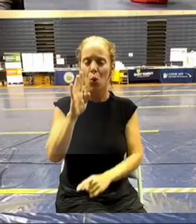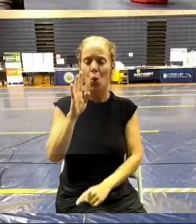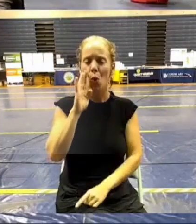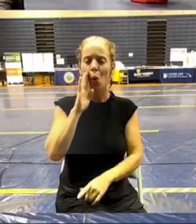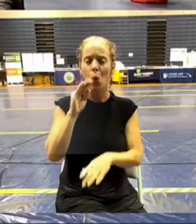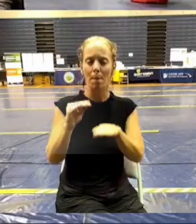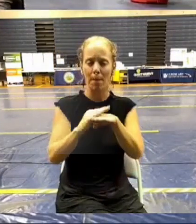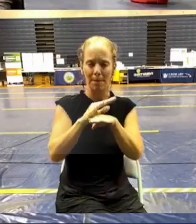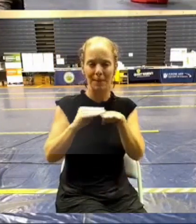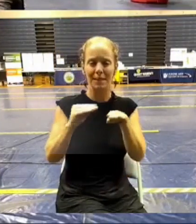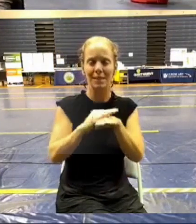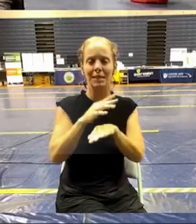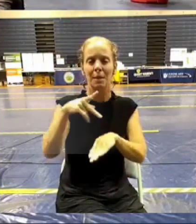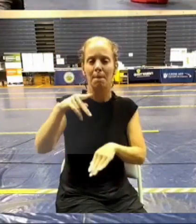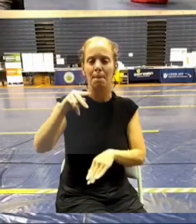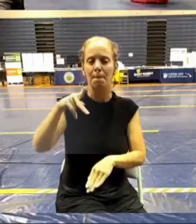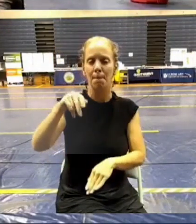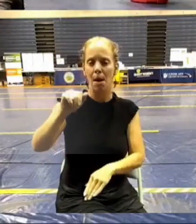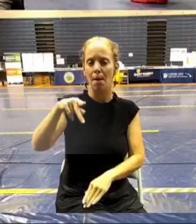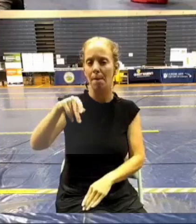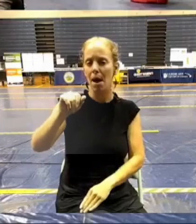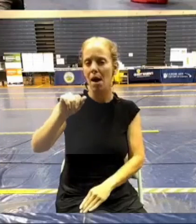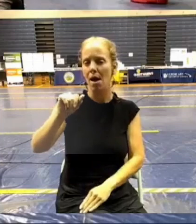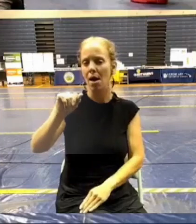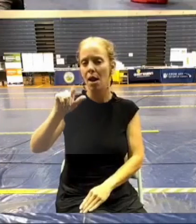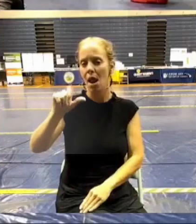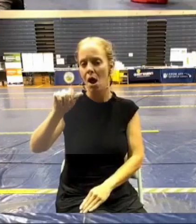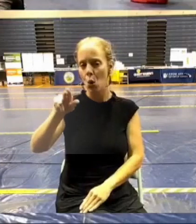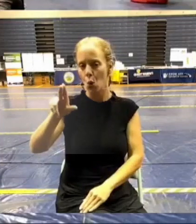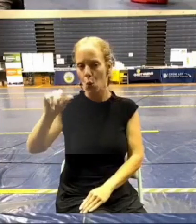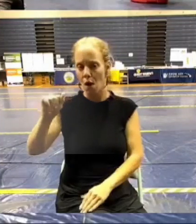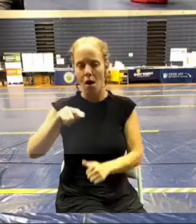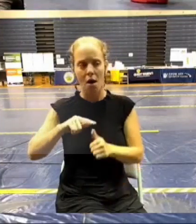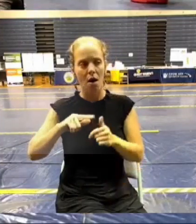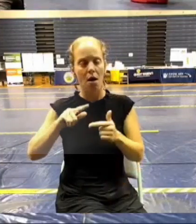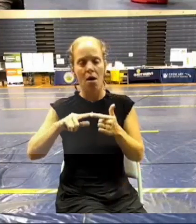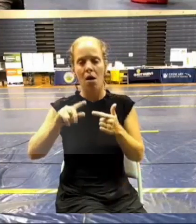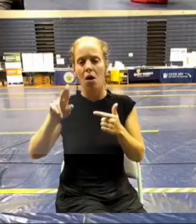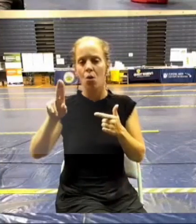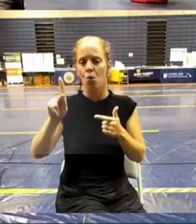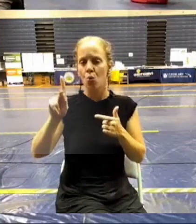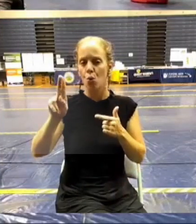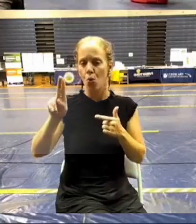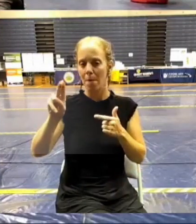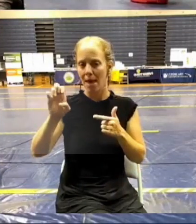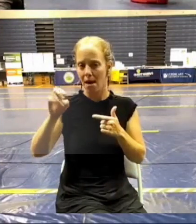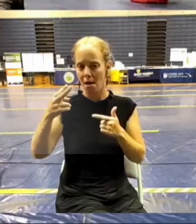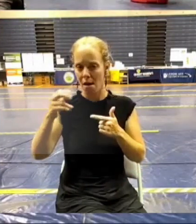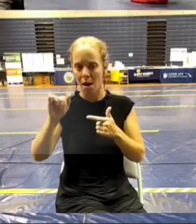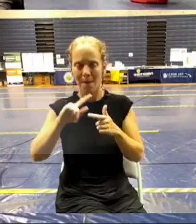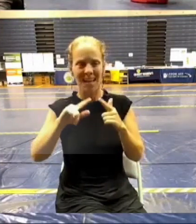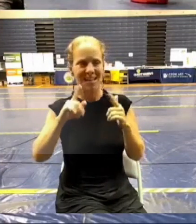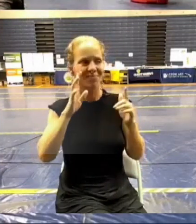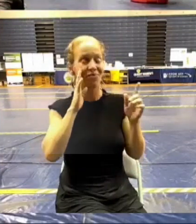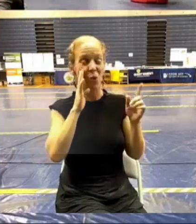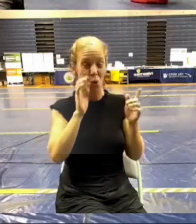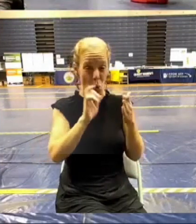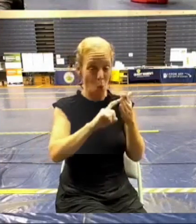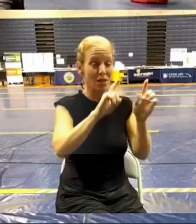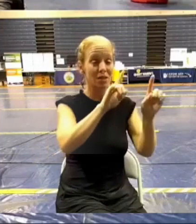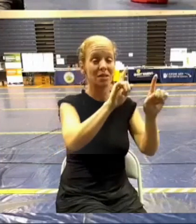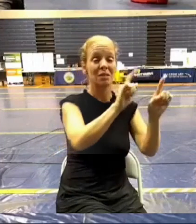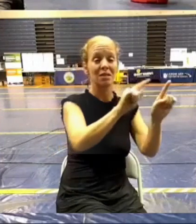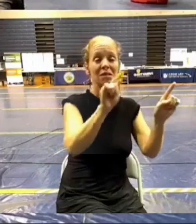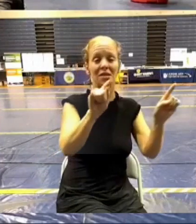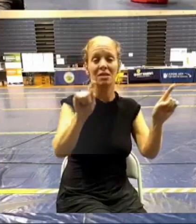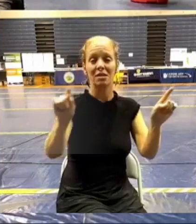Papalaua, Ukumehame, Oluwalu, you're coming in, you're starting to see some folks that are putting up their tents too. I mean, obviously we're not giving out any camping